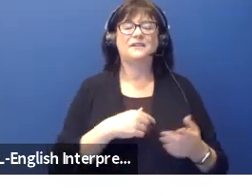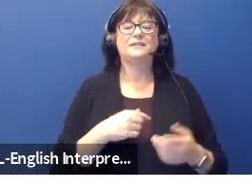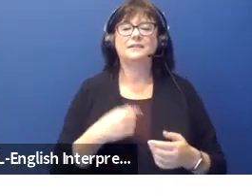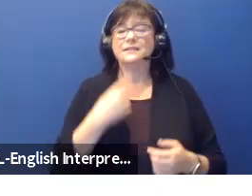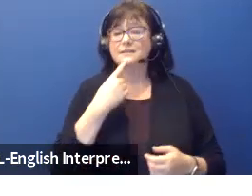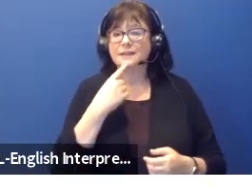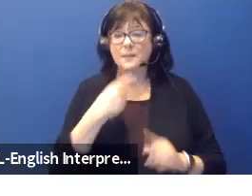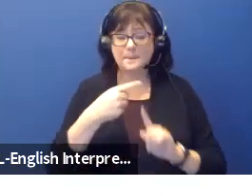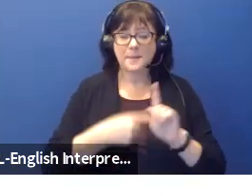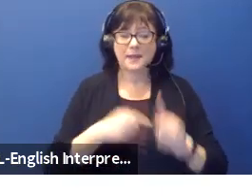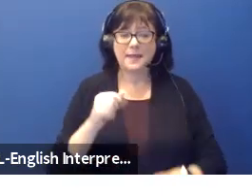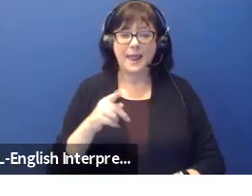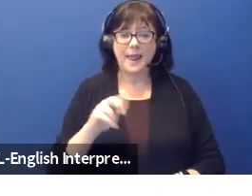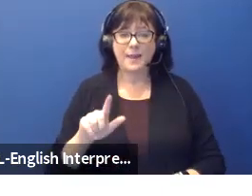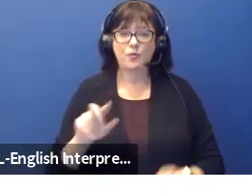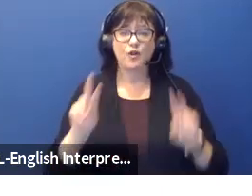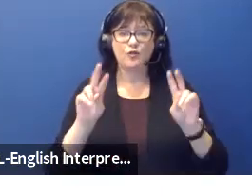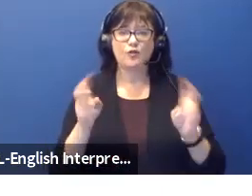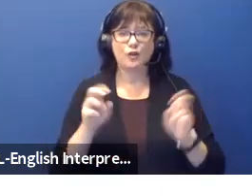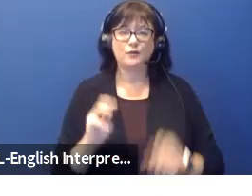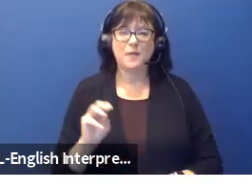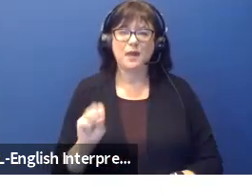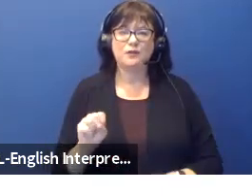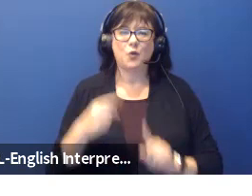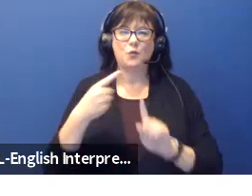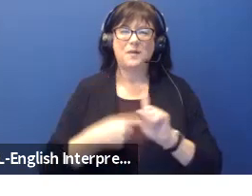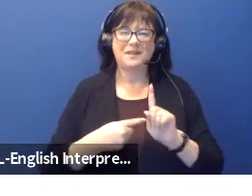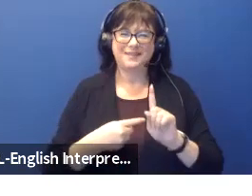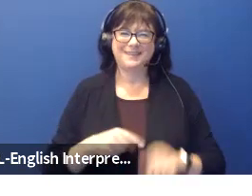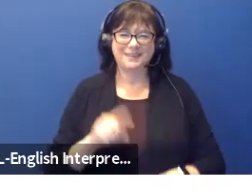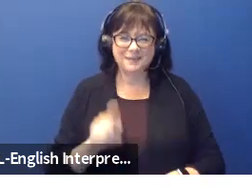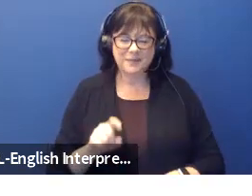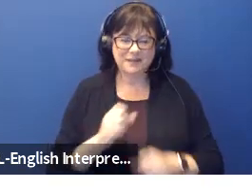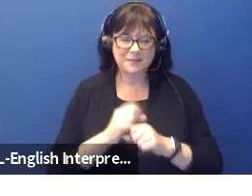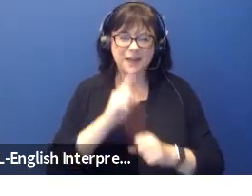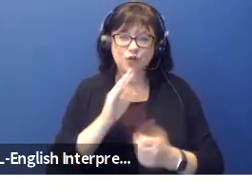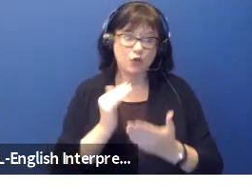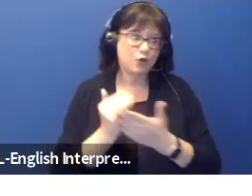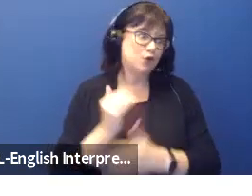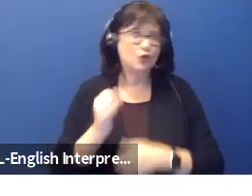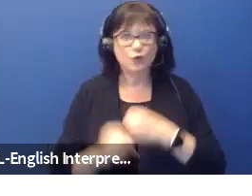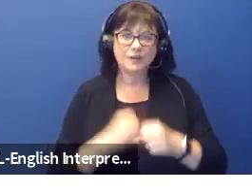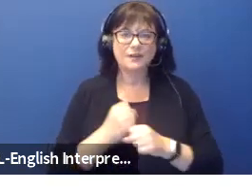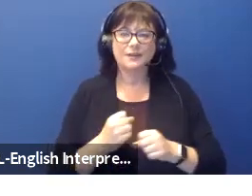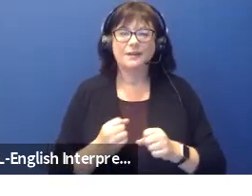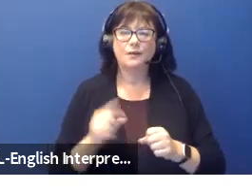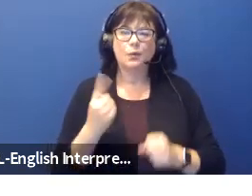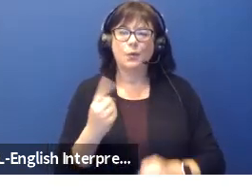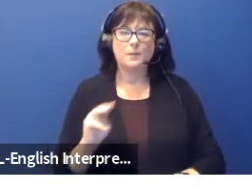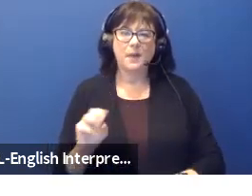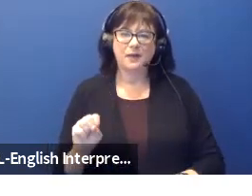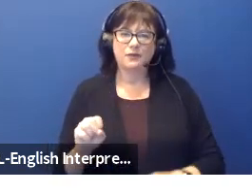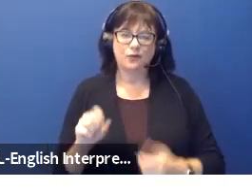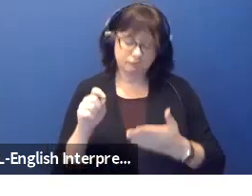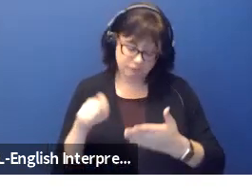we get a milestone in the new fiscal year, especially for learners who are